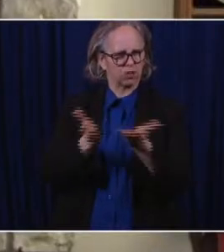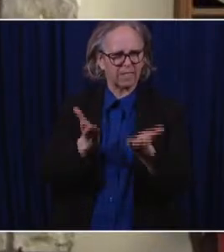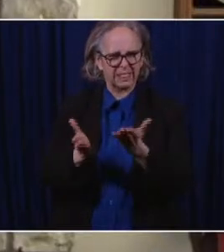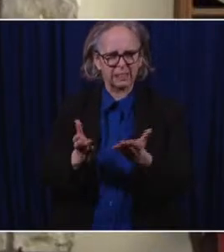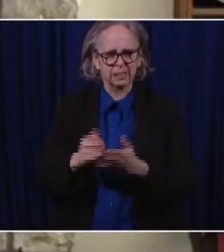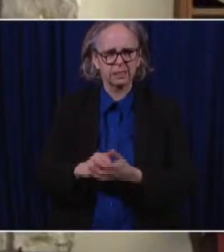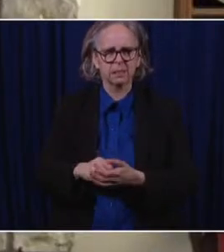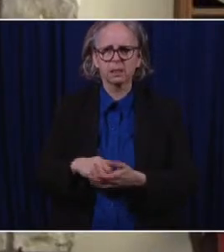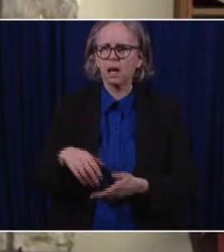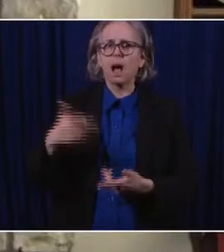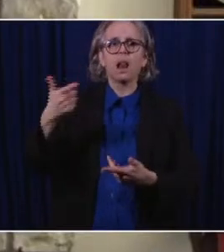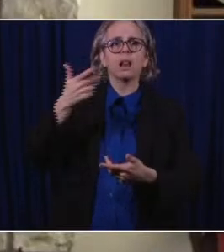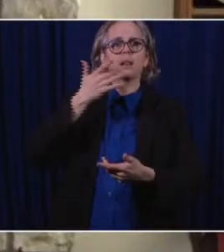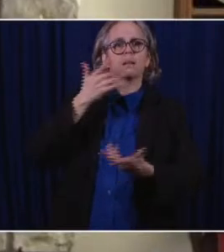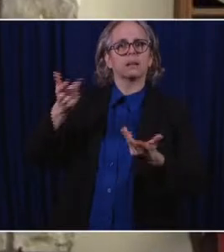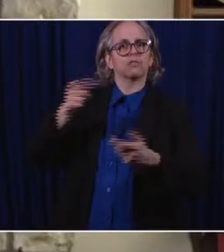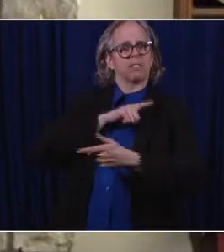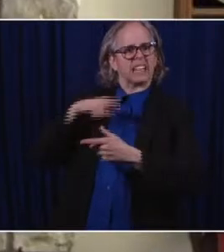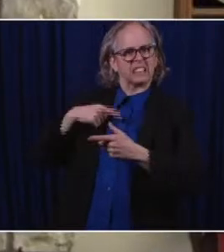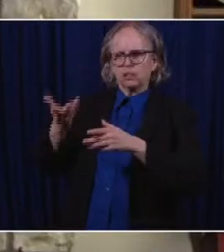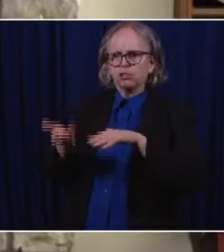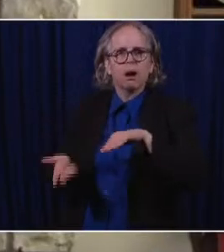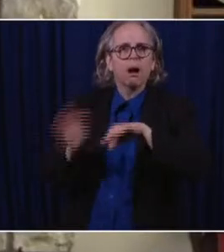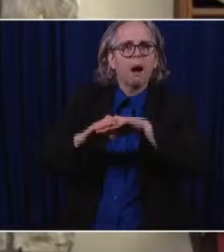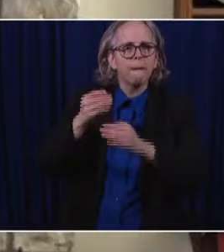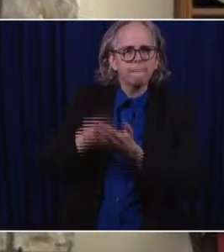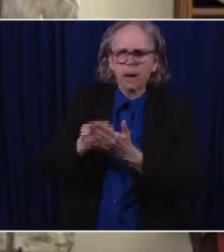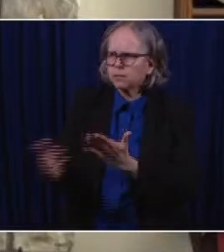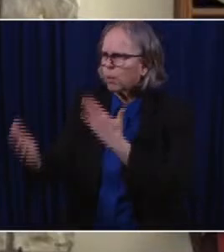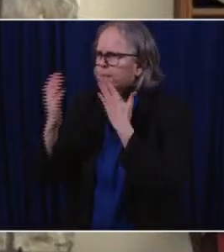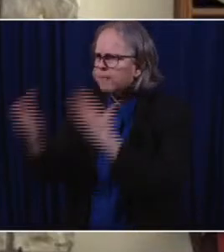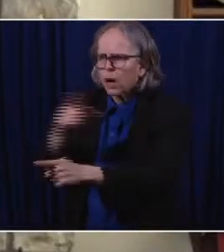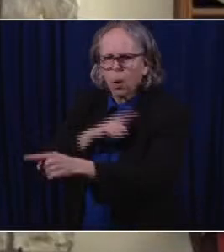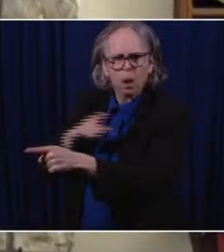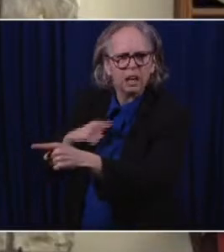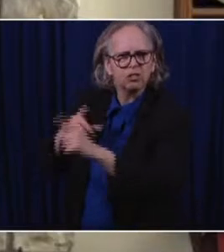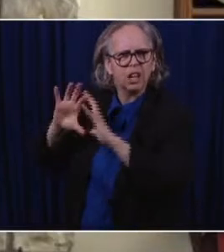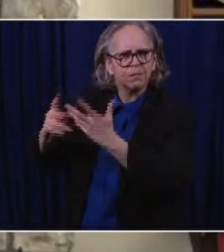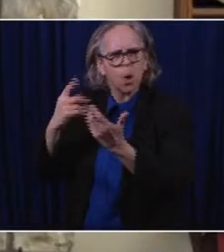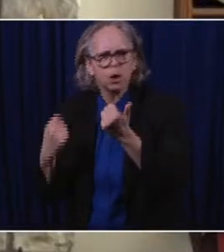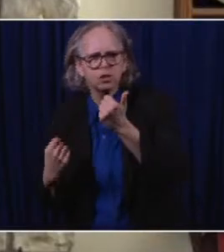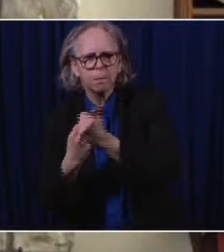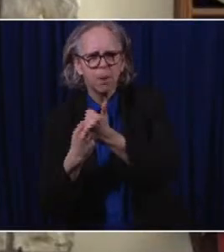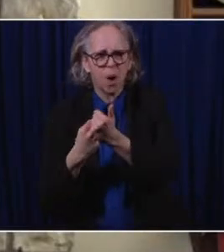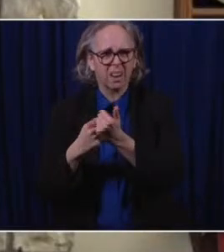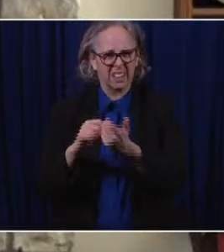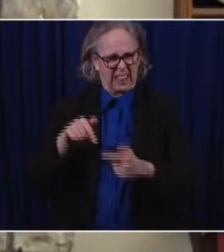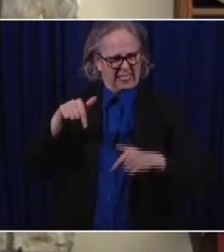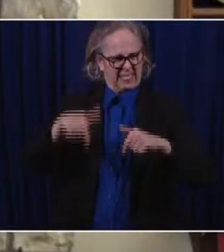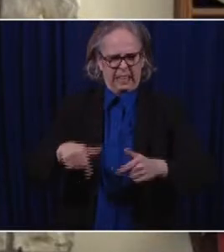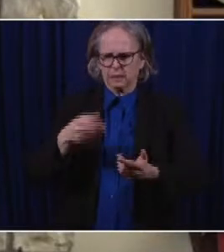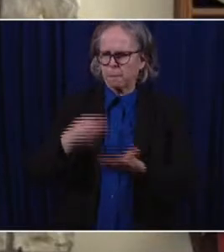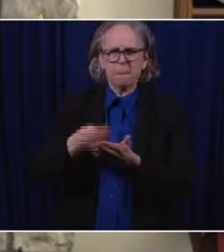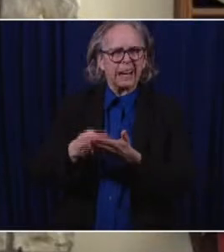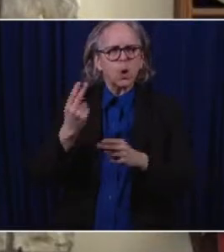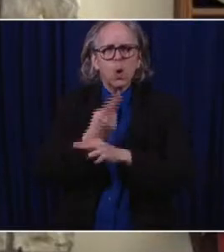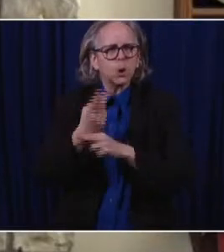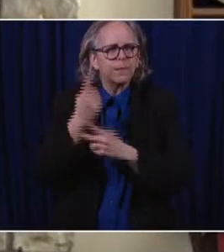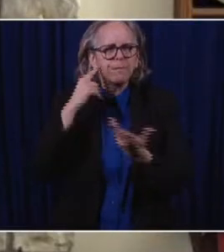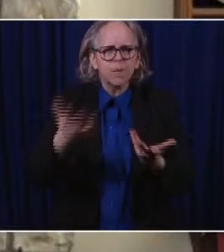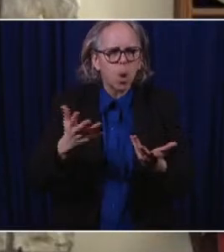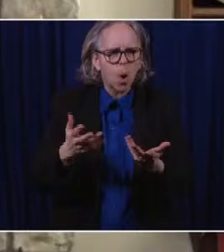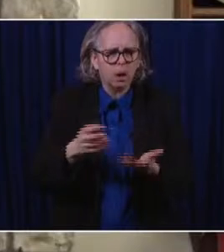that investment and for the Ohio General Assembly's support. These dollars are available to schools today, and they're spending